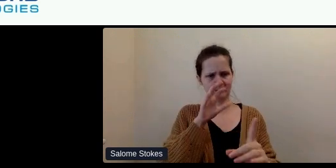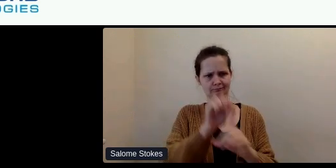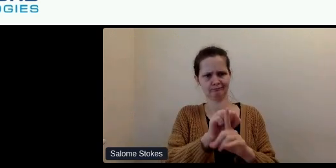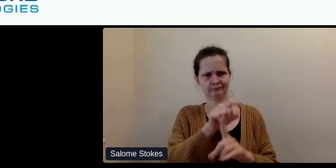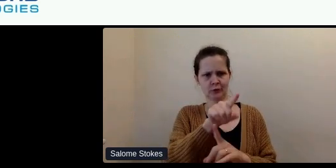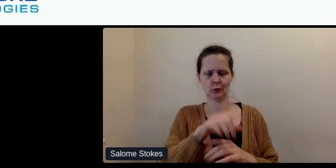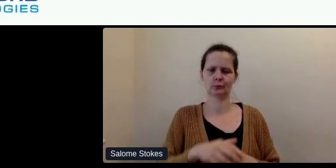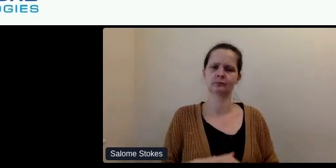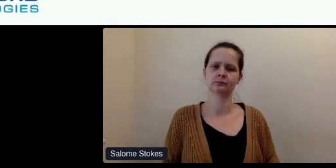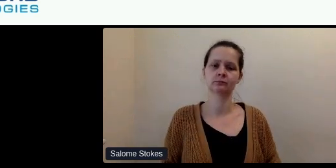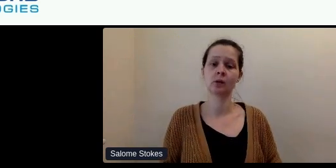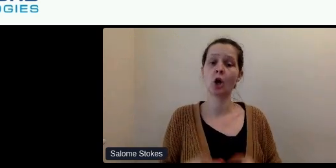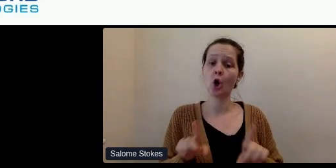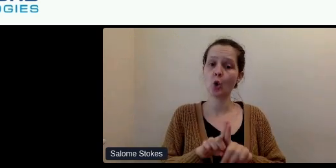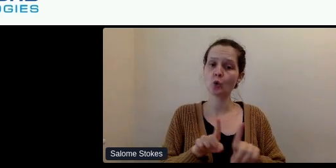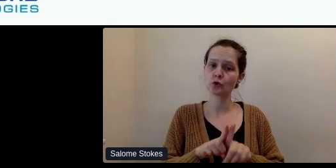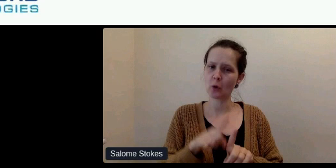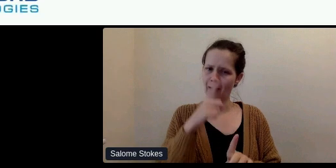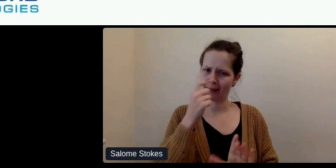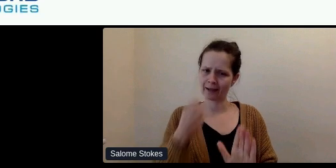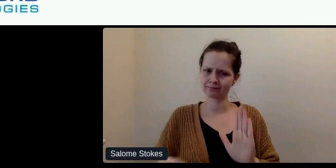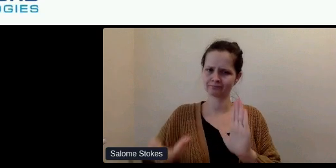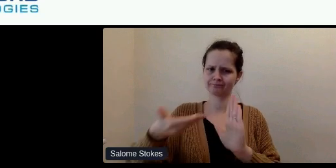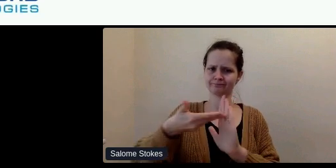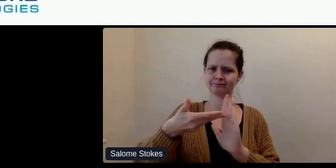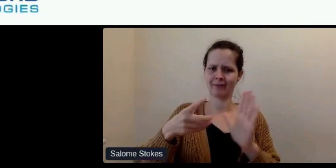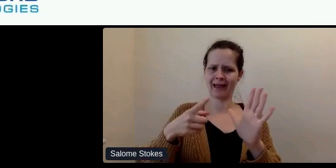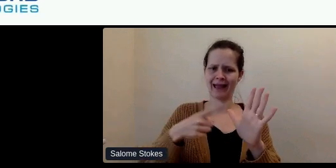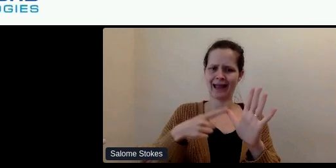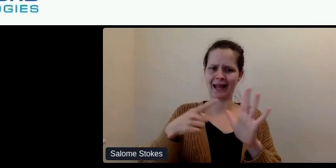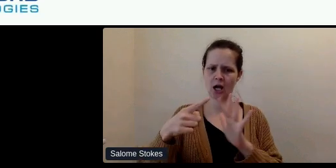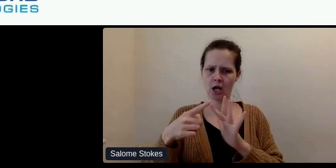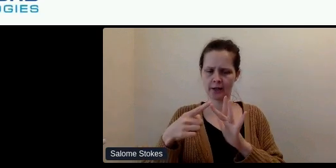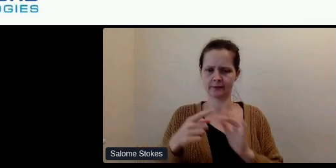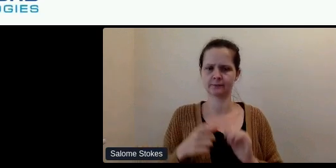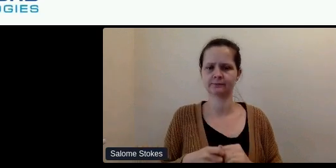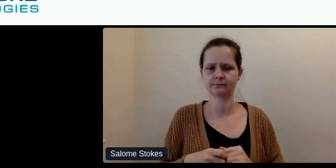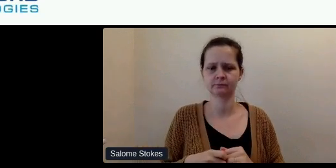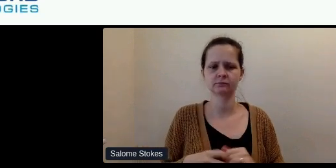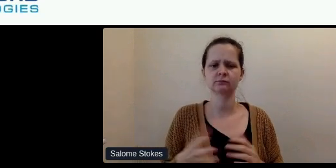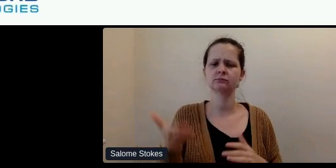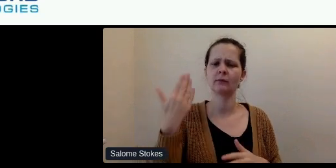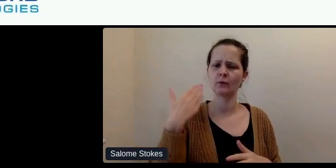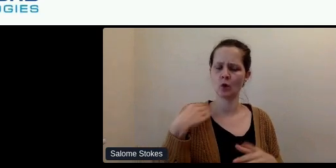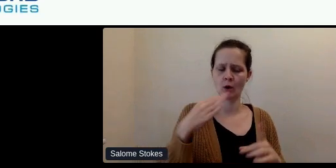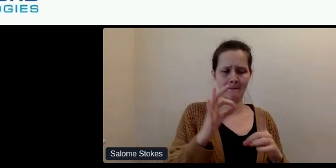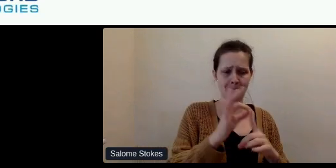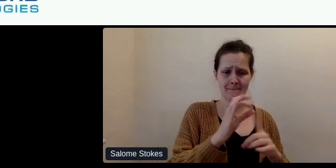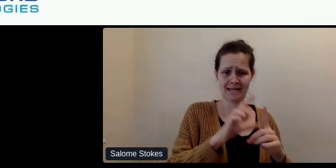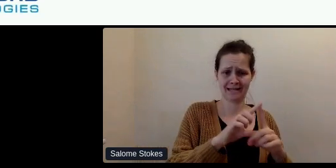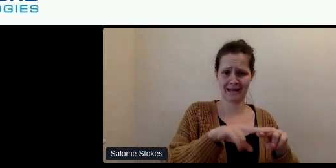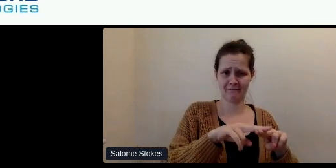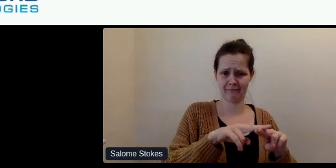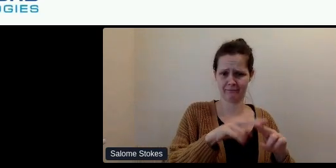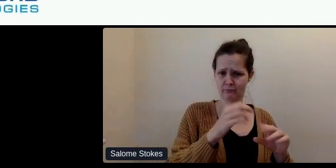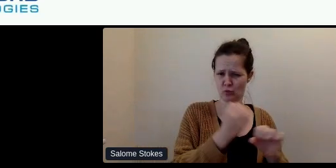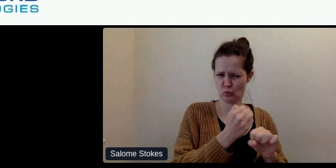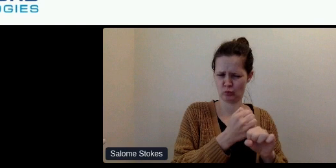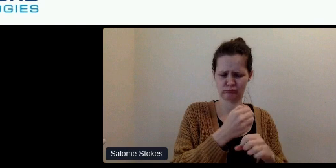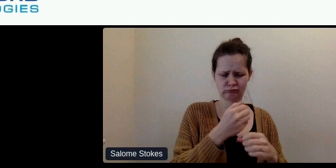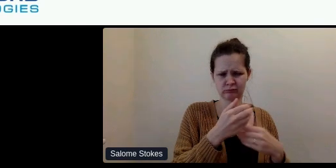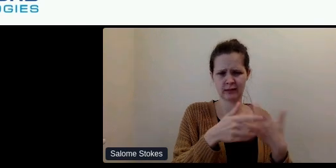AI as well. So in the same way that our PDF tool will